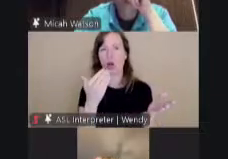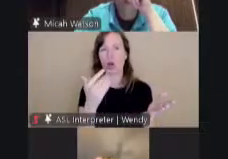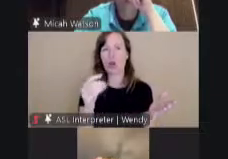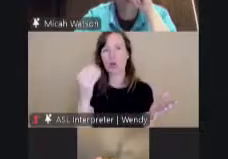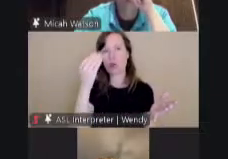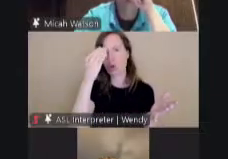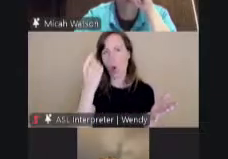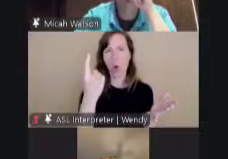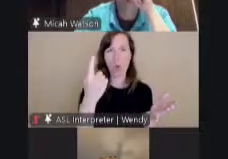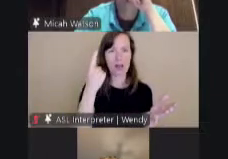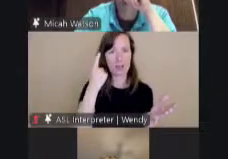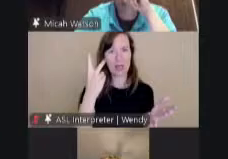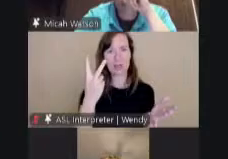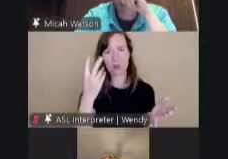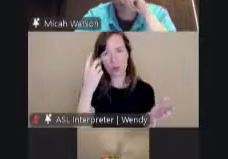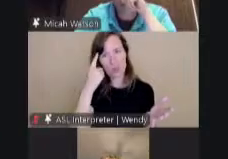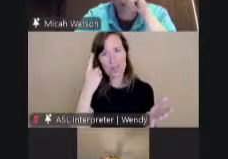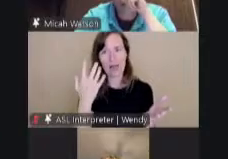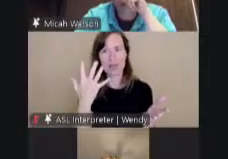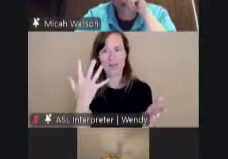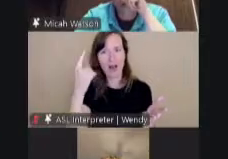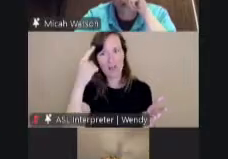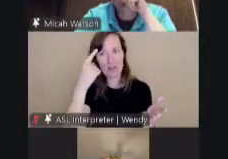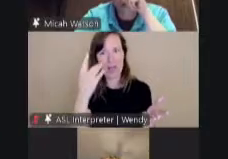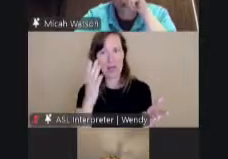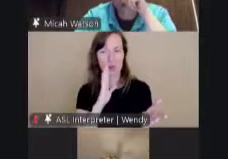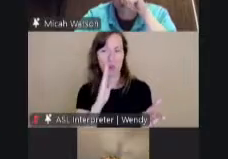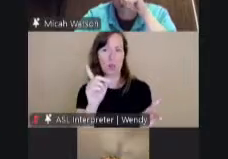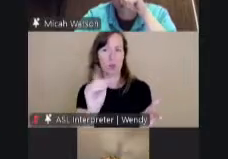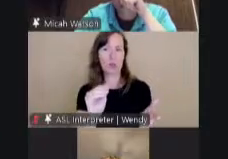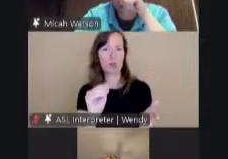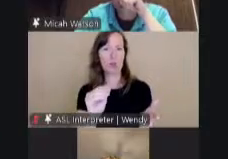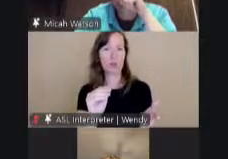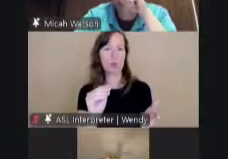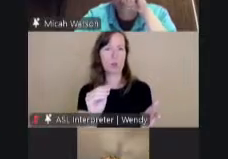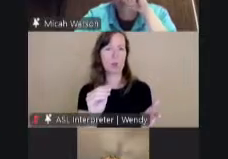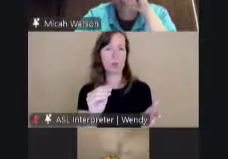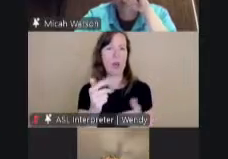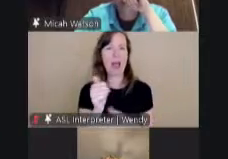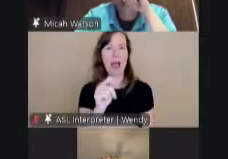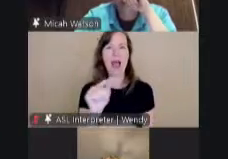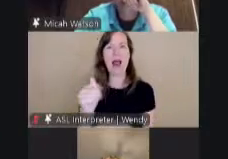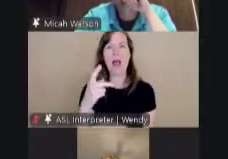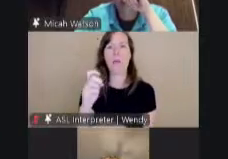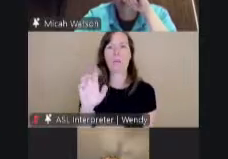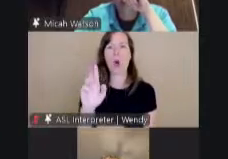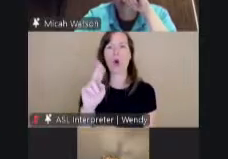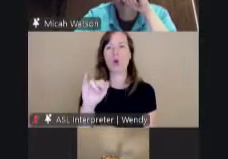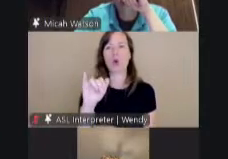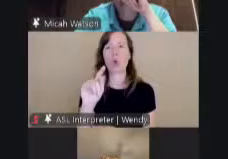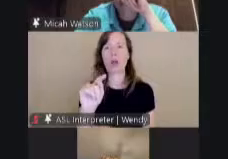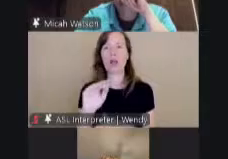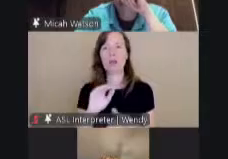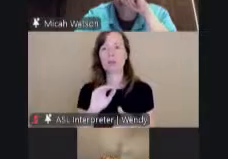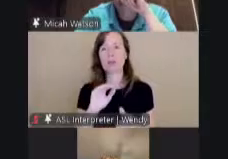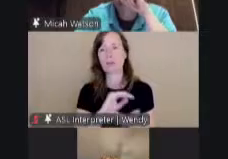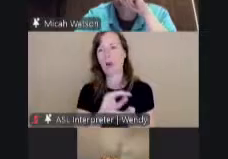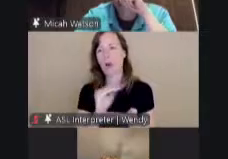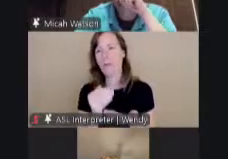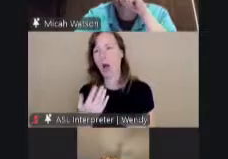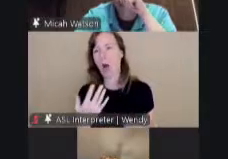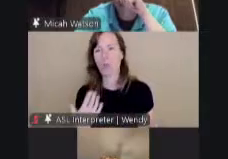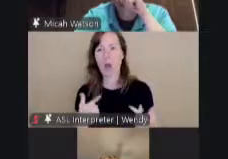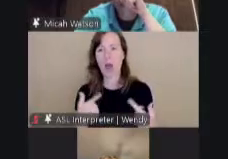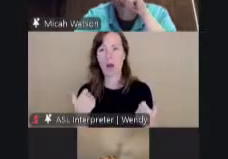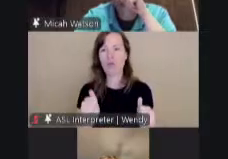and 2 cents and 5 cents will do at a per unit amount, but I'm trying to understand